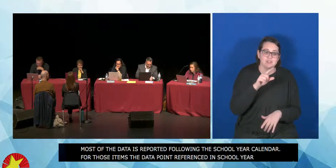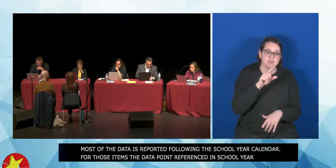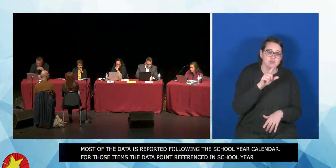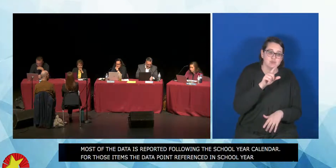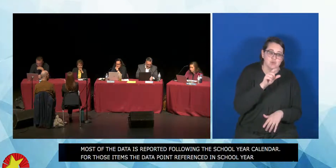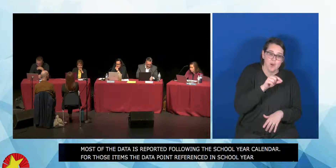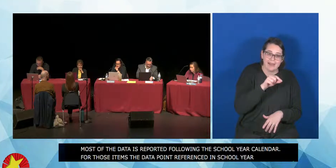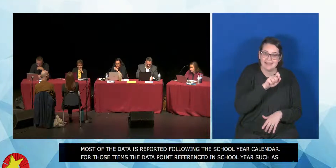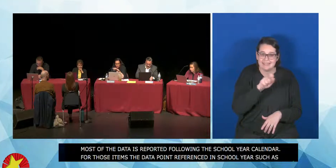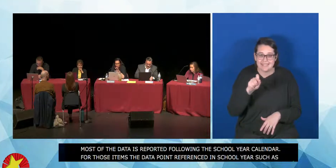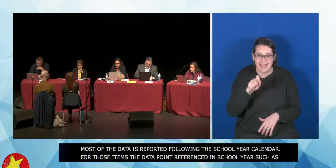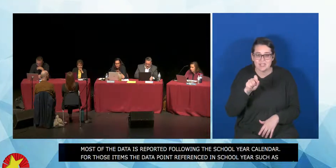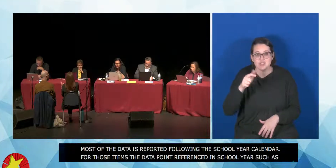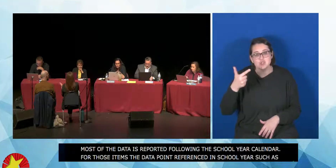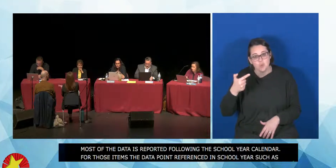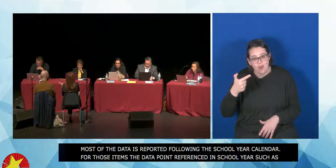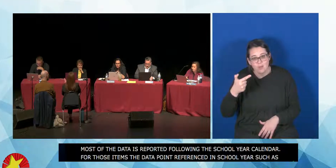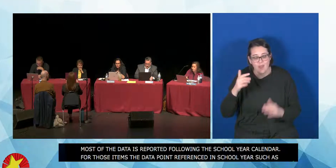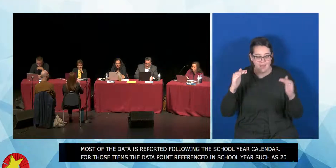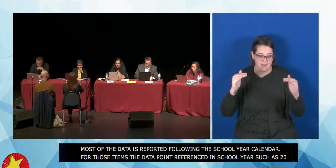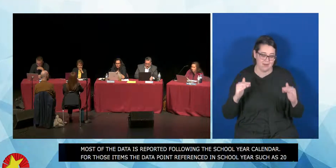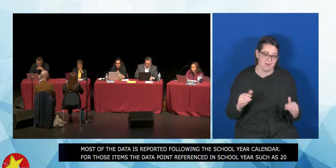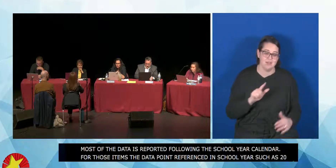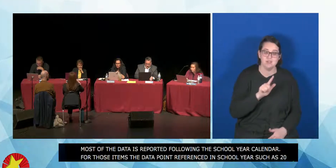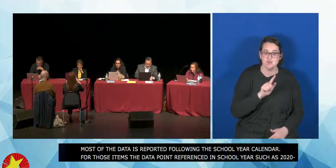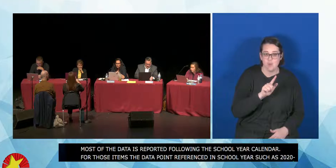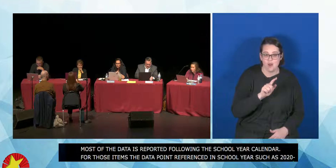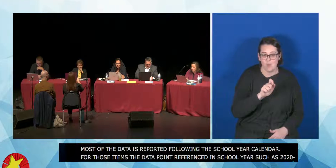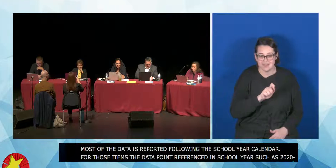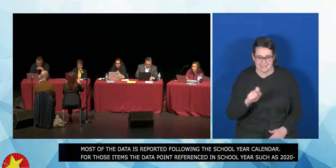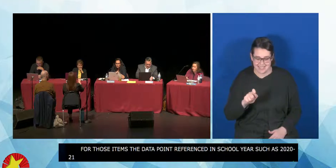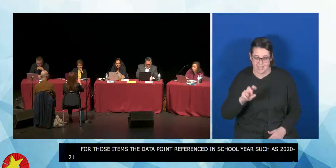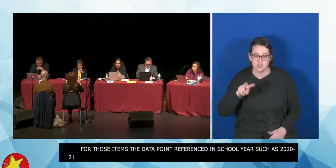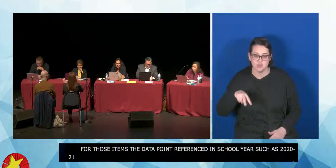20/21 and then 21/22.